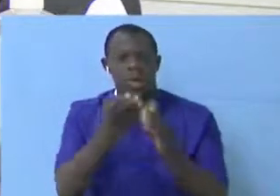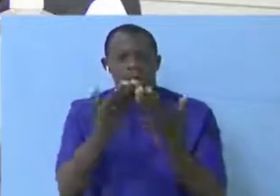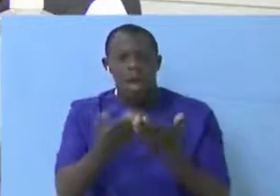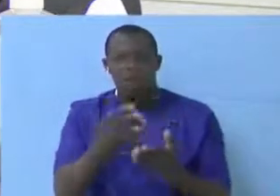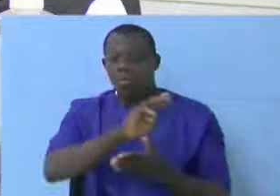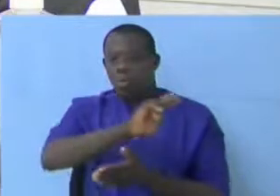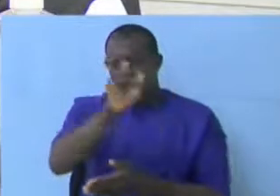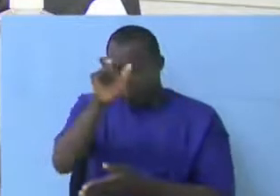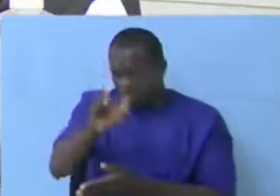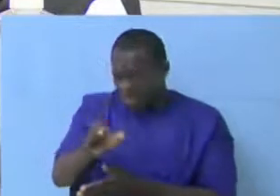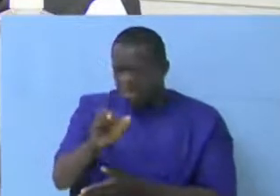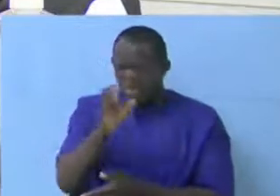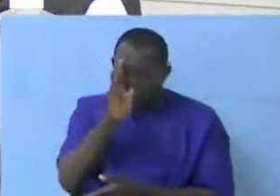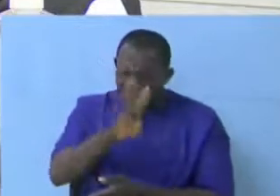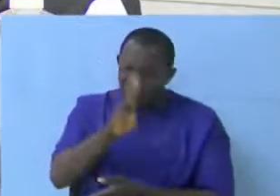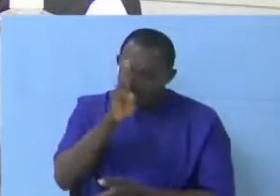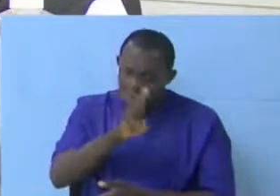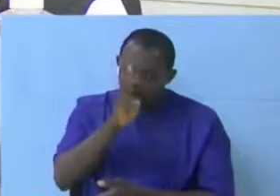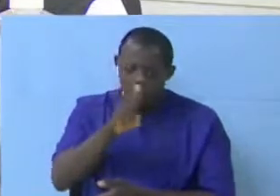they can't reach him anymore.